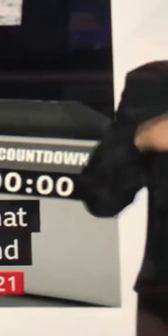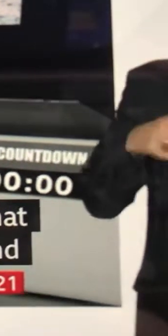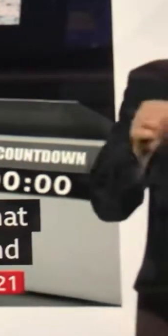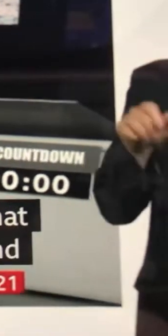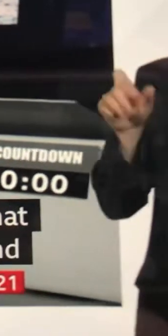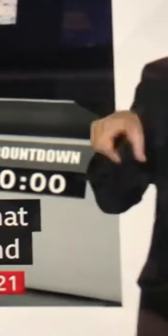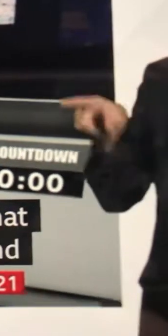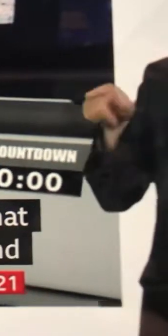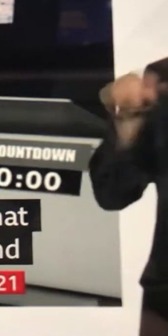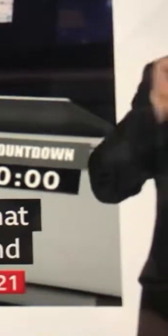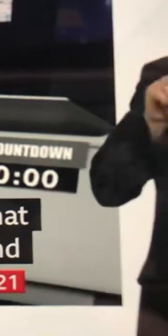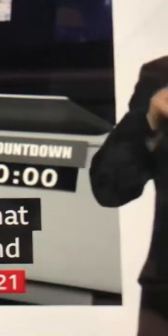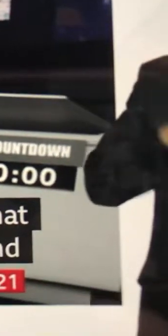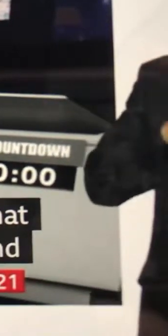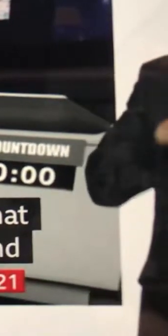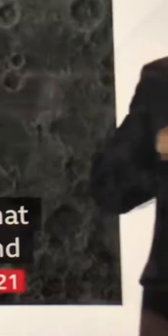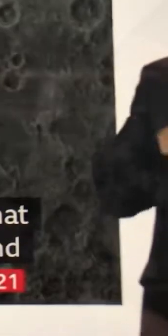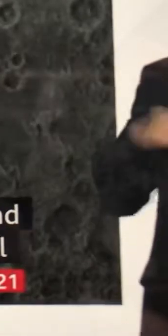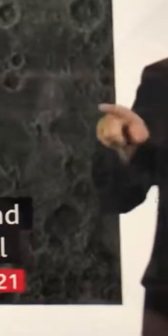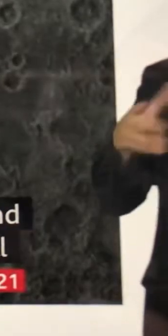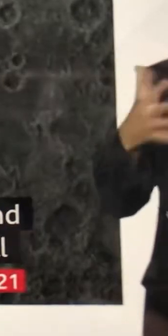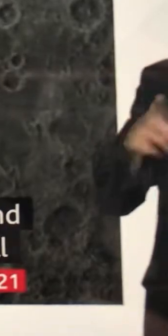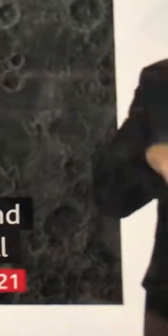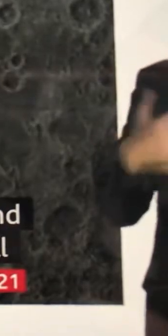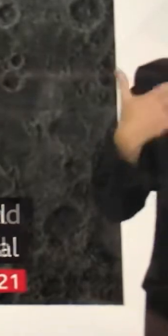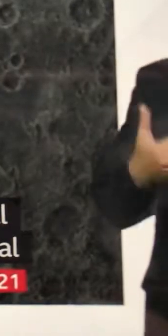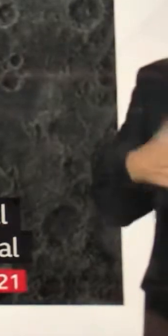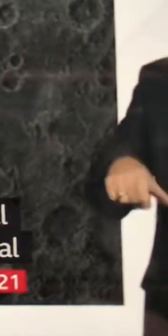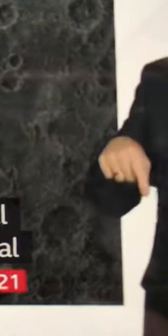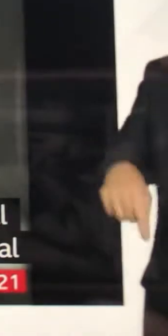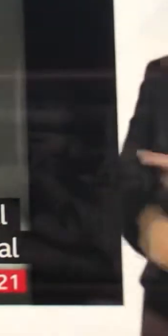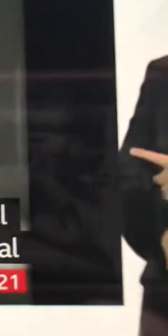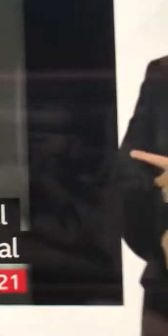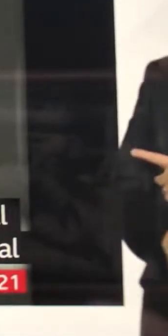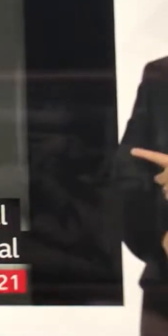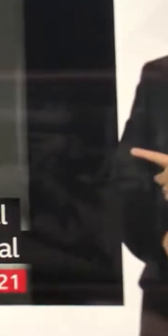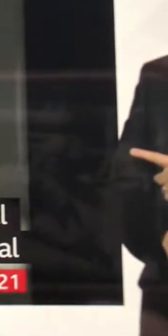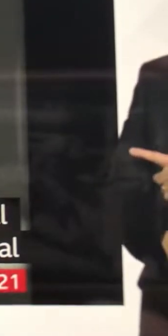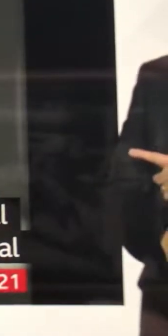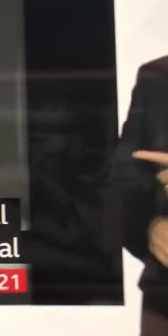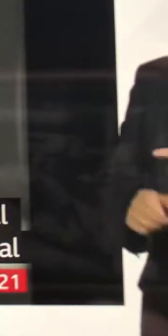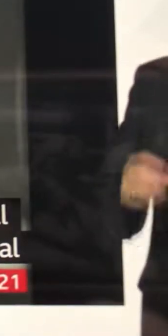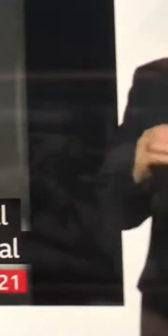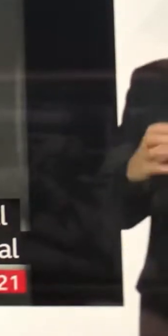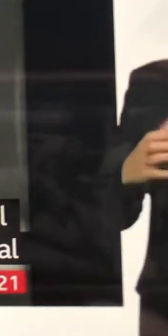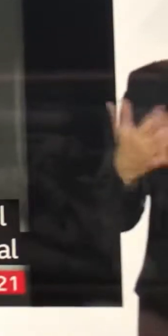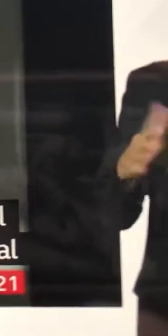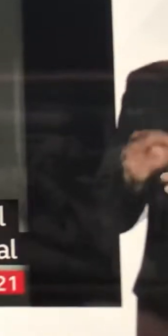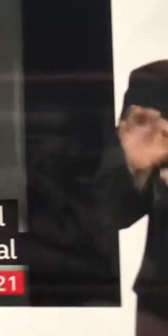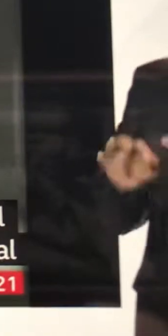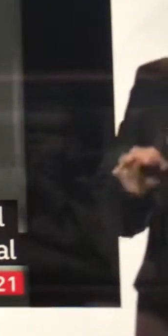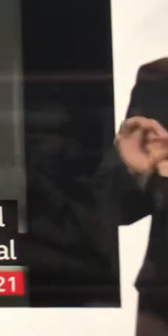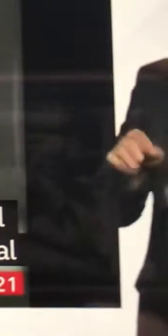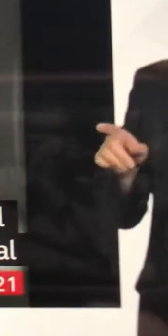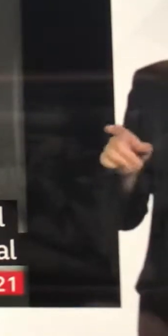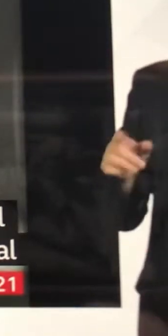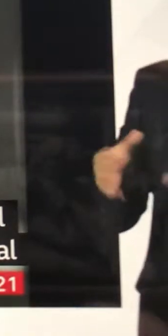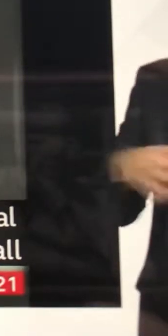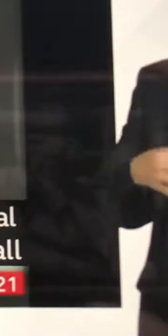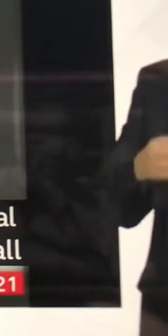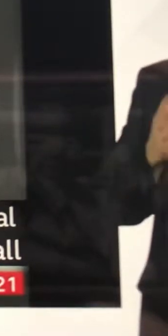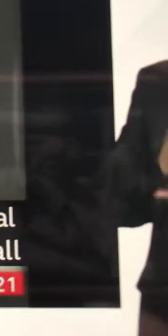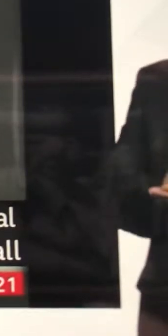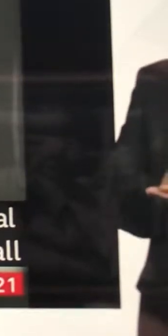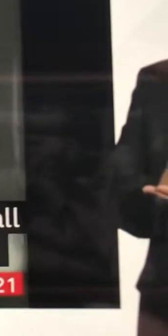but does this all take you back? Yes, it does. There is Armstrong. The atmosphere